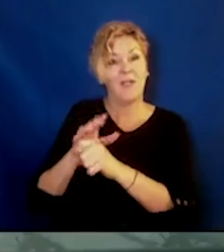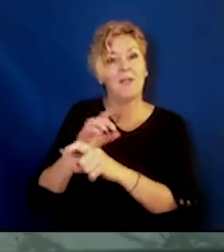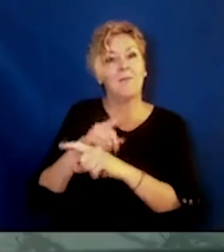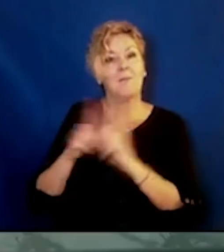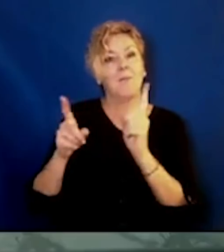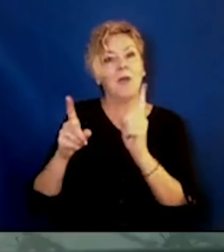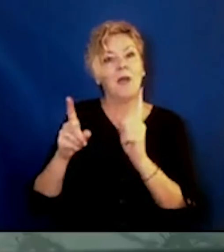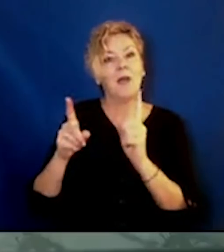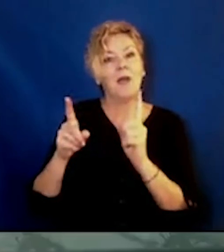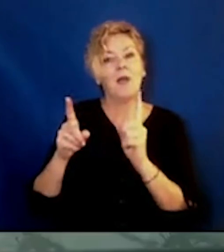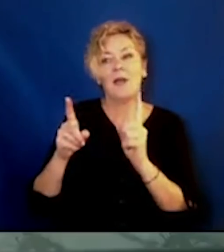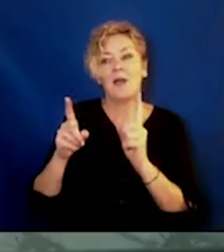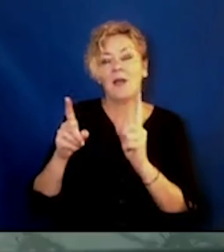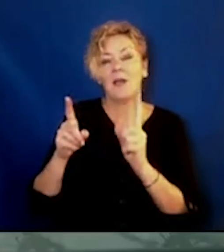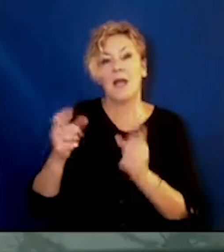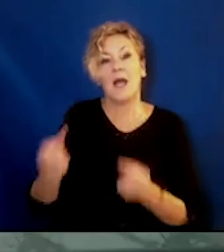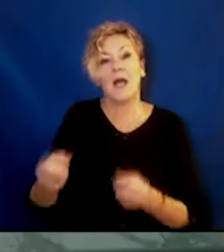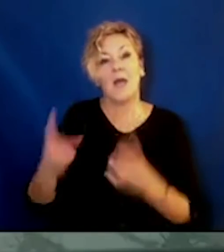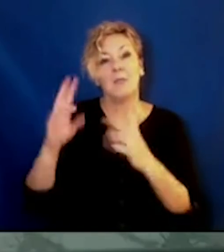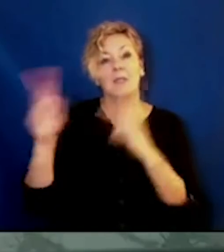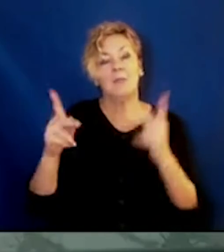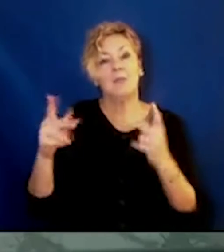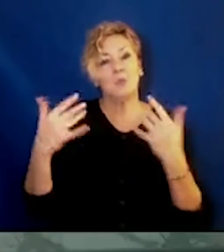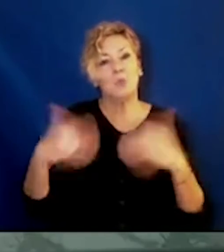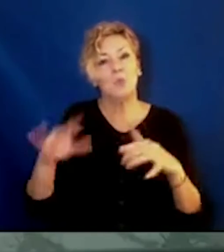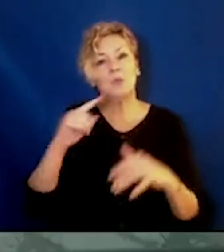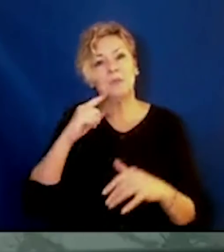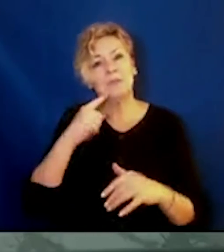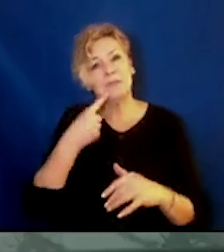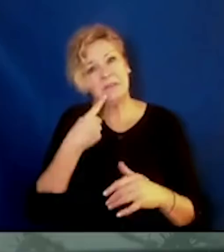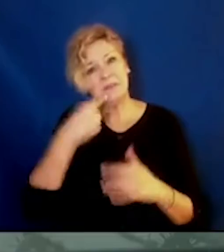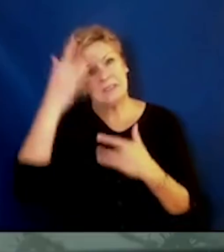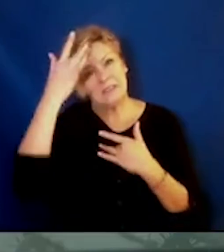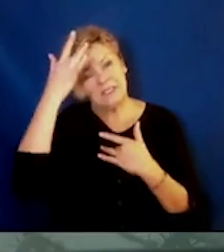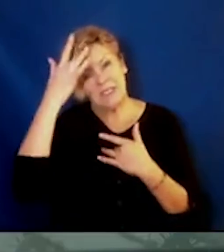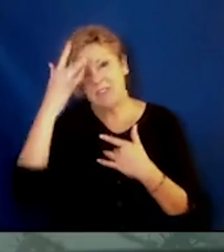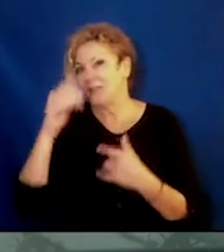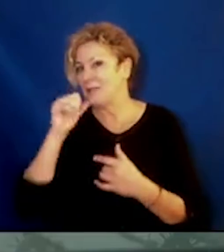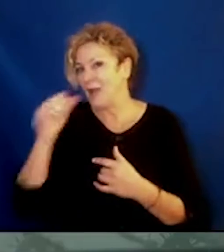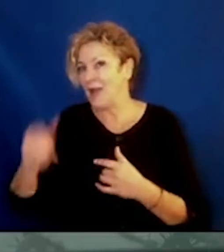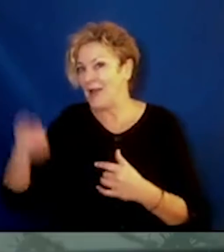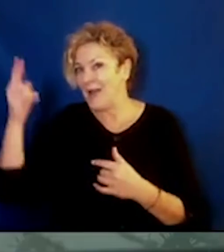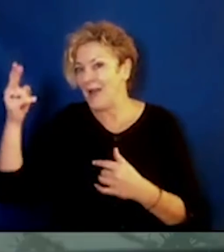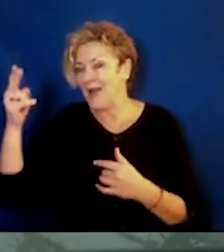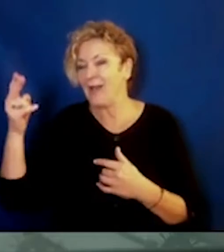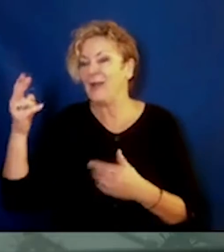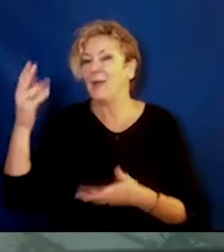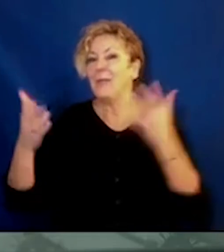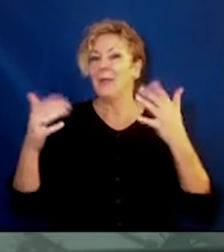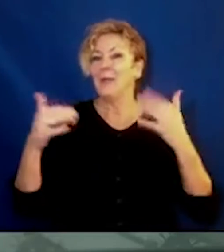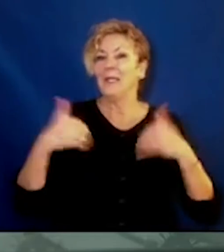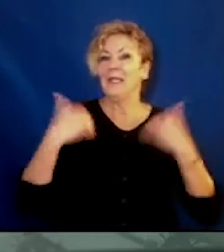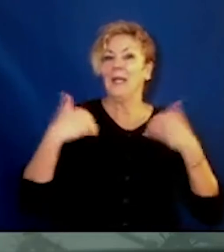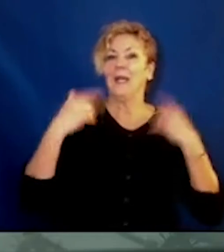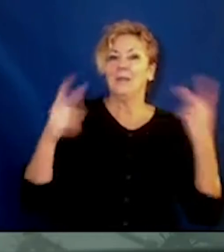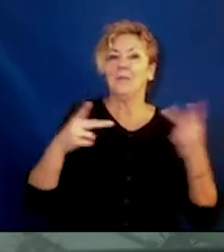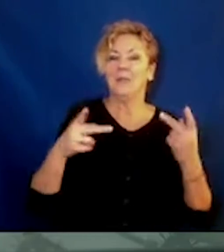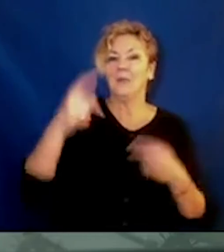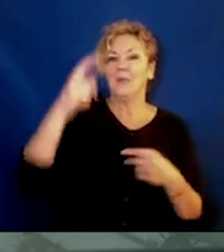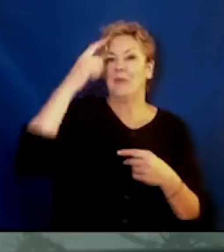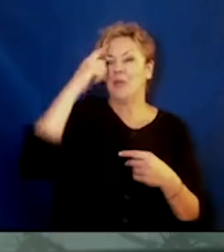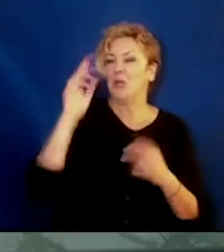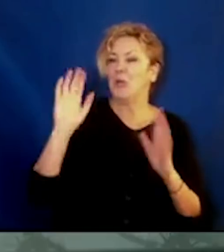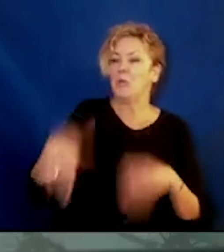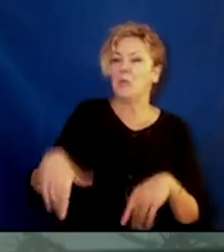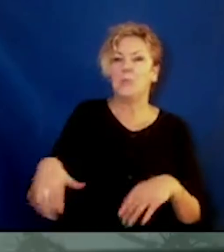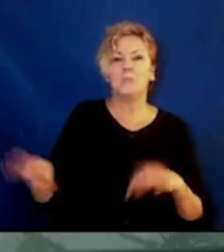that are hospitalized against the number of people who have tested positive for COVID-19, you'll see that a